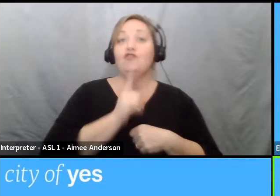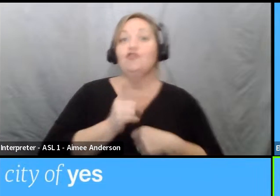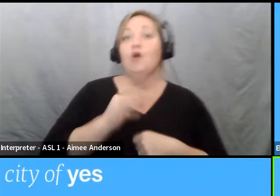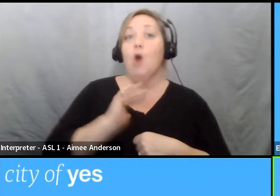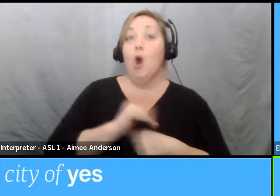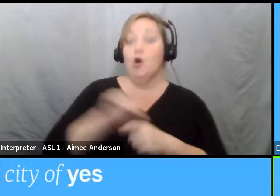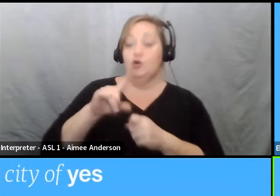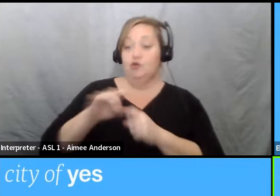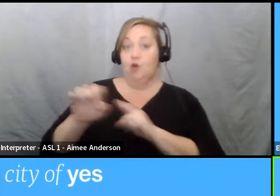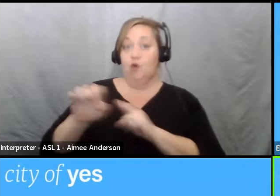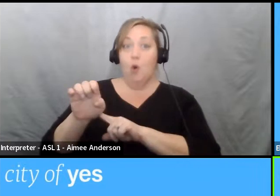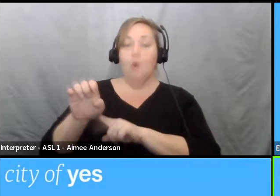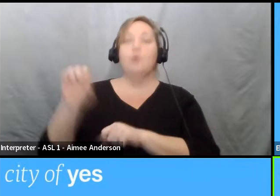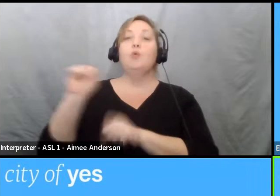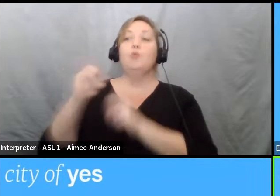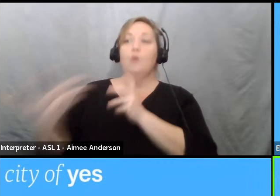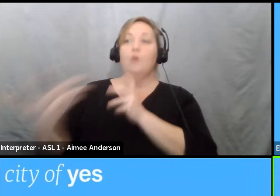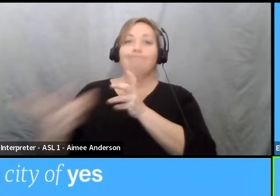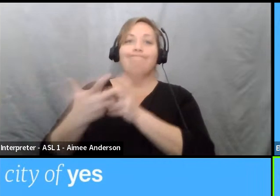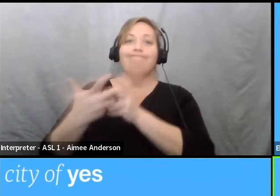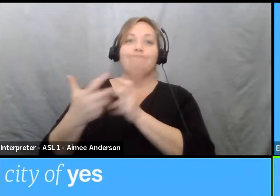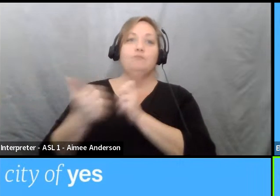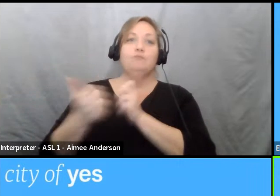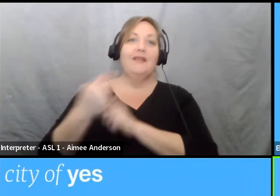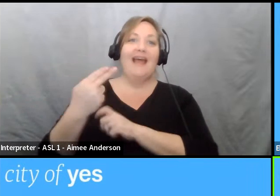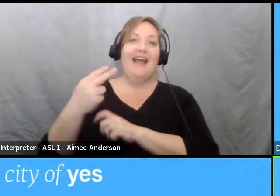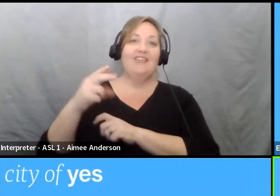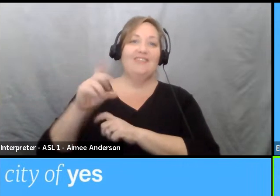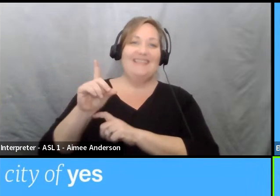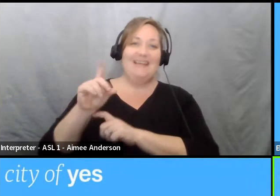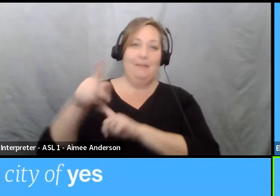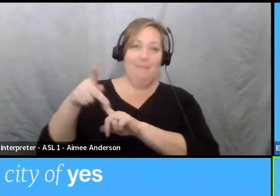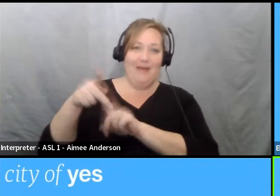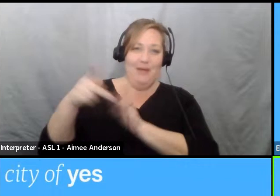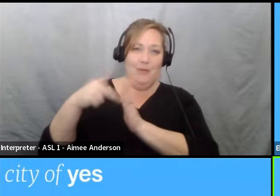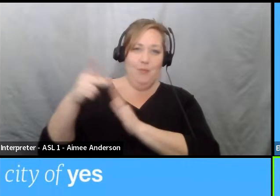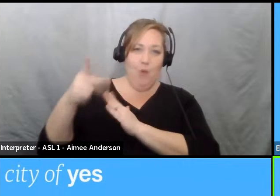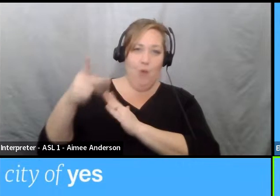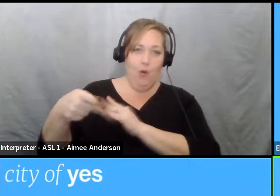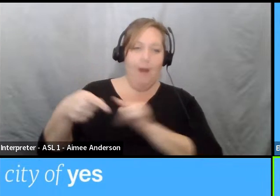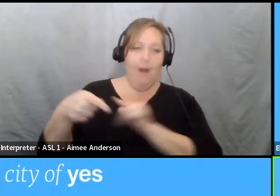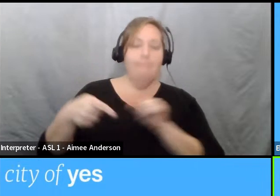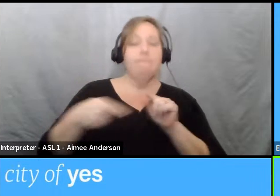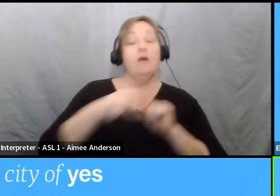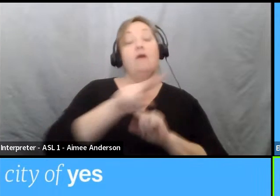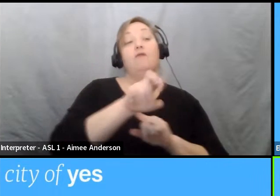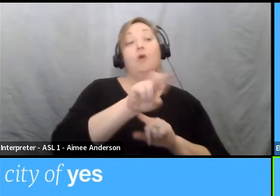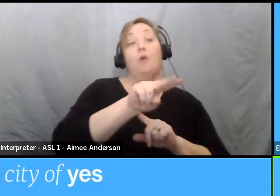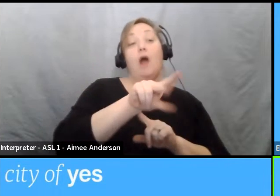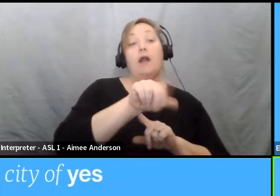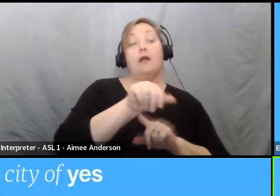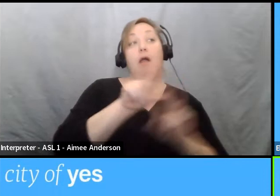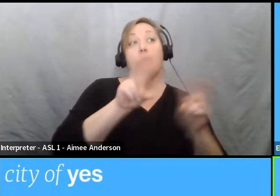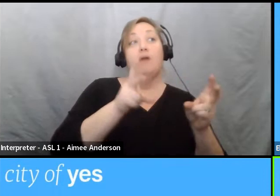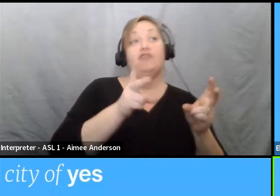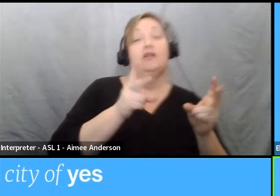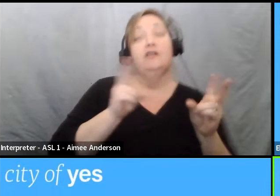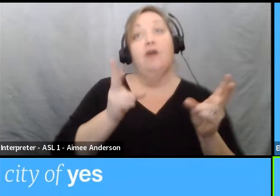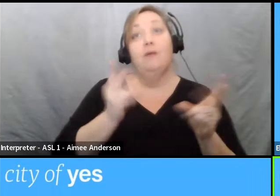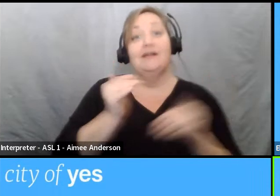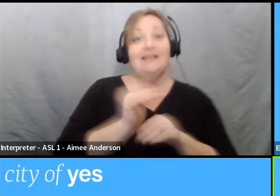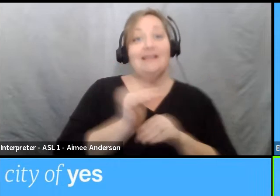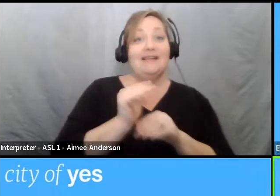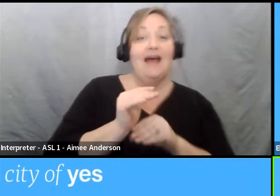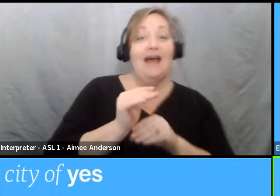zoning works with HPD programs. Veronica mentioned, for instance, the topic of tonight's presentation, the missing